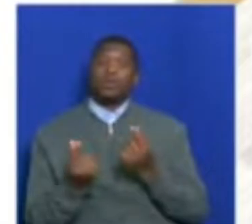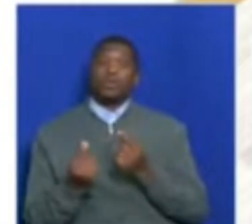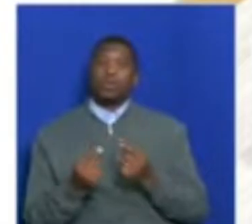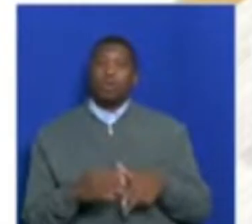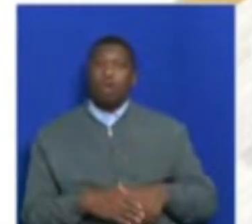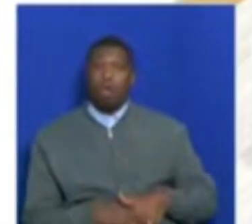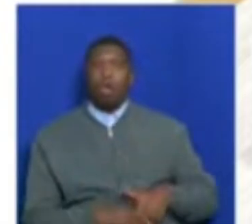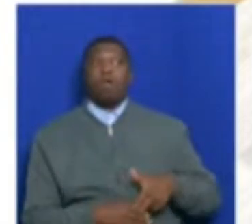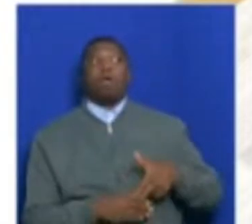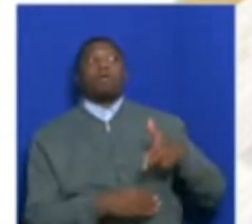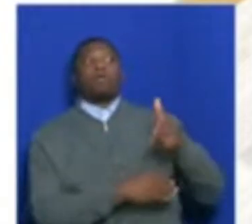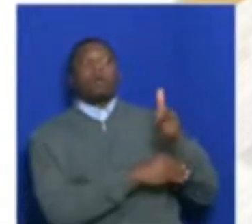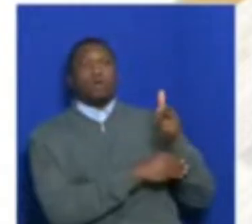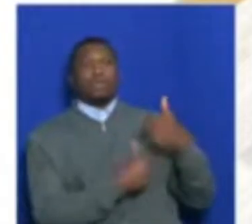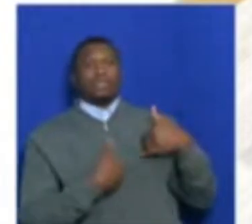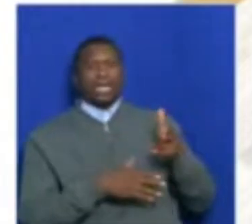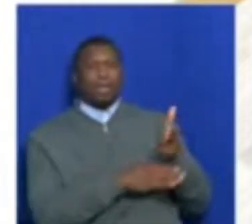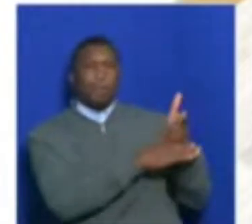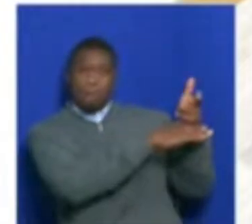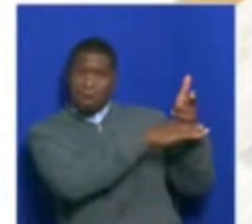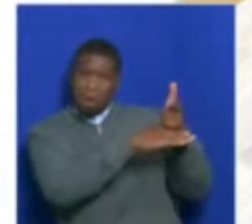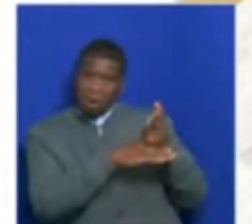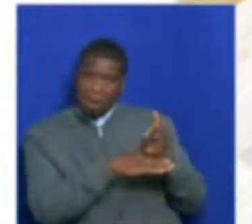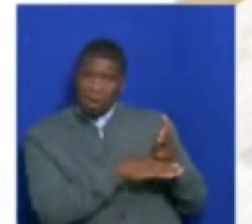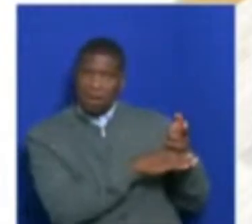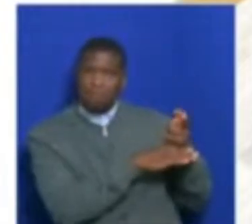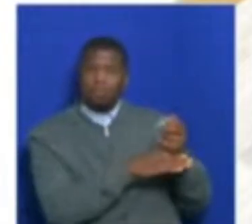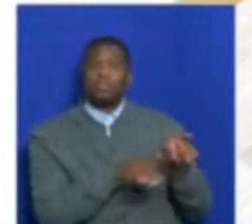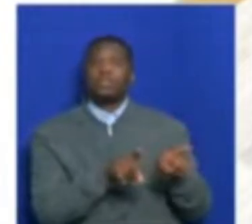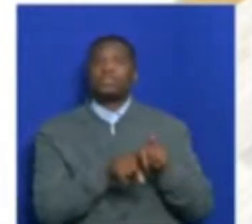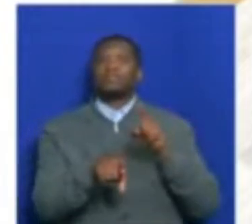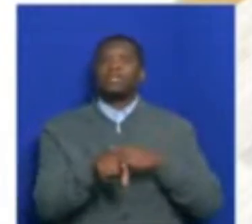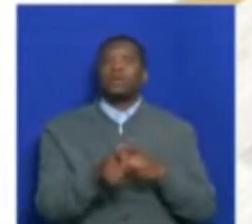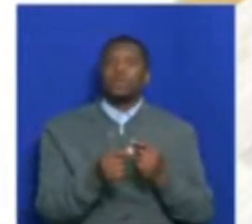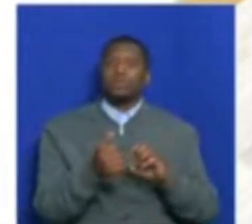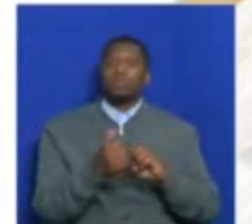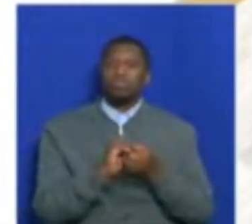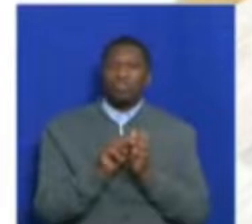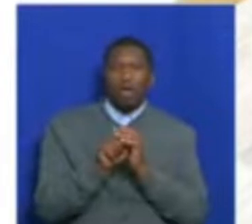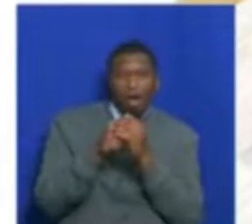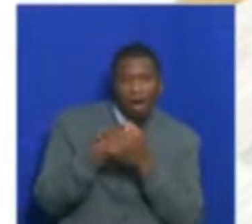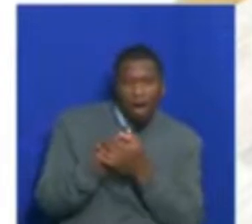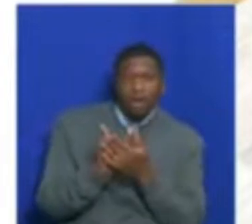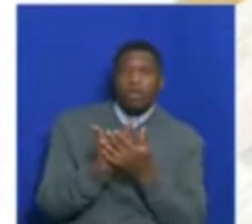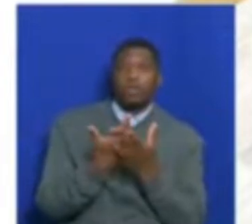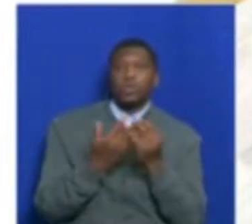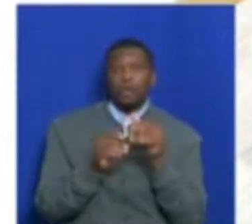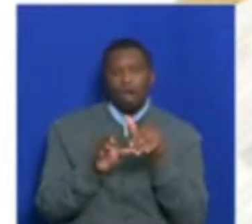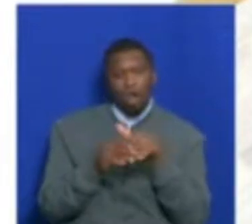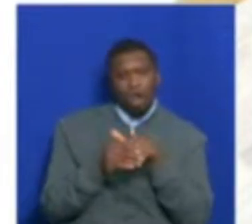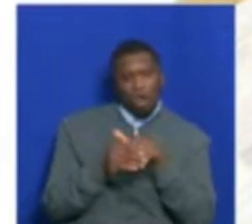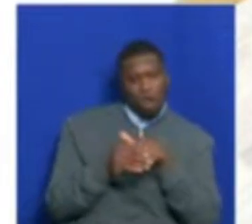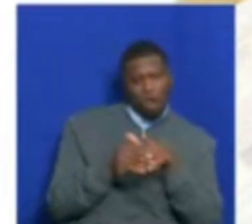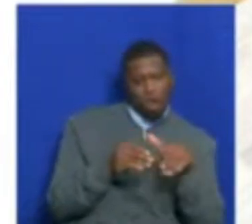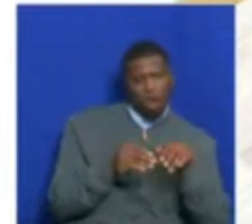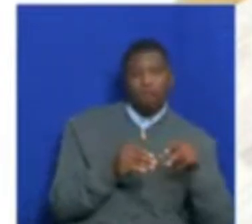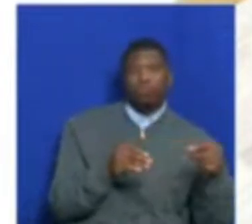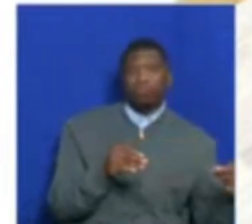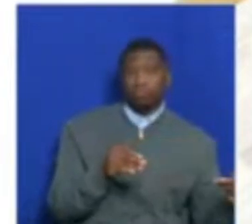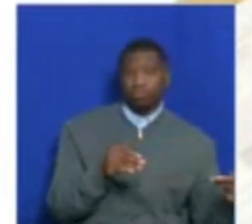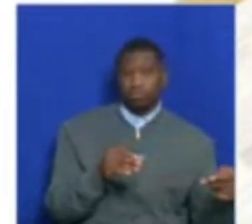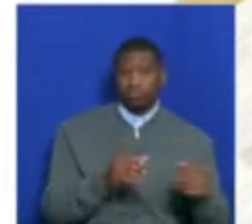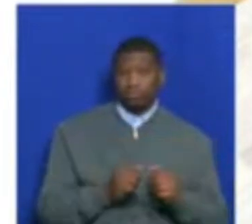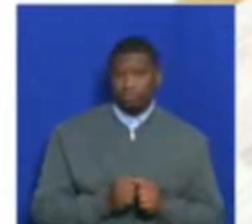started to shoot at me. I immediately tried to hide and opened my passenger door and managed to dive out. By them,